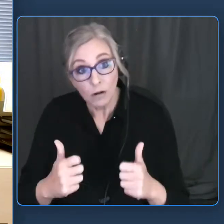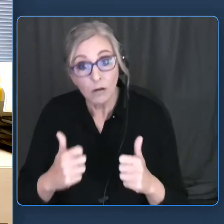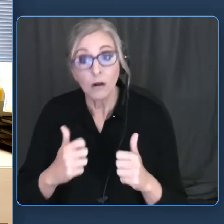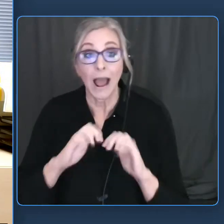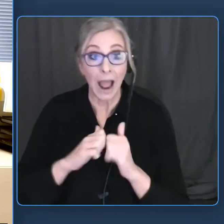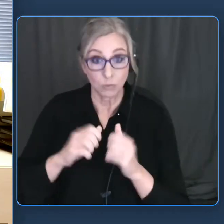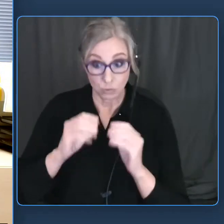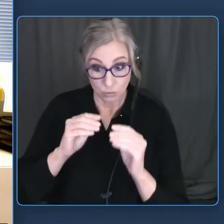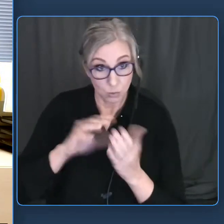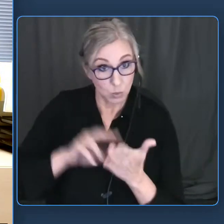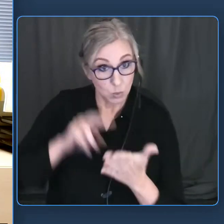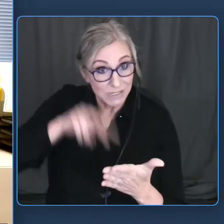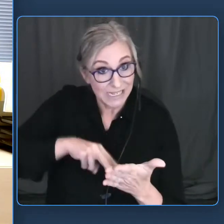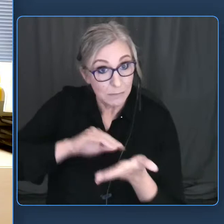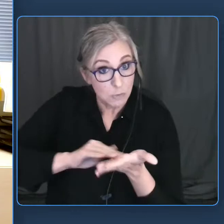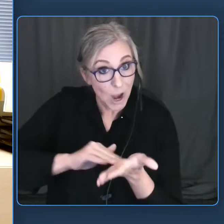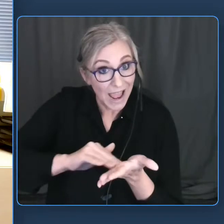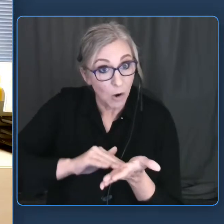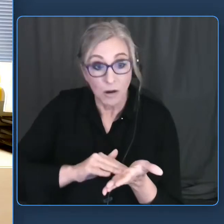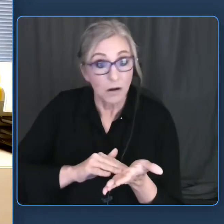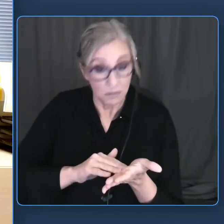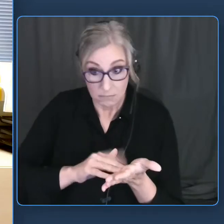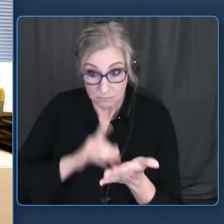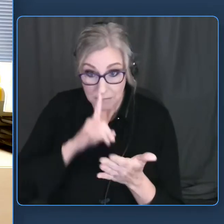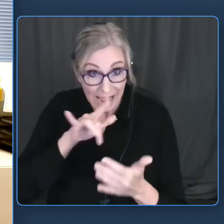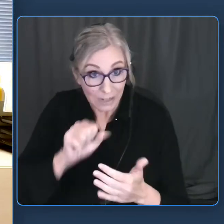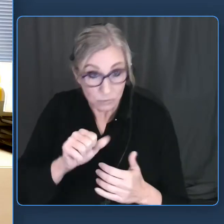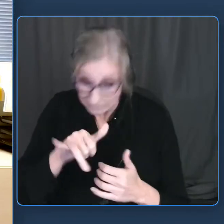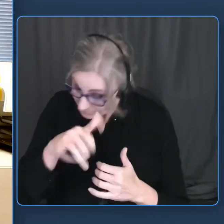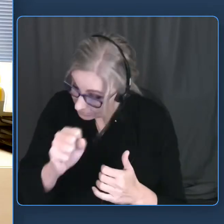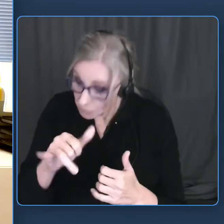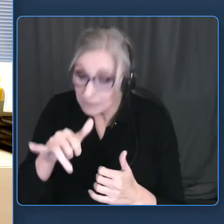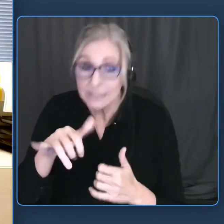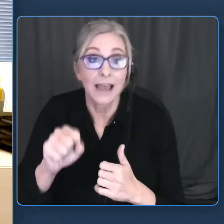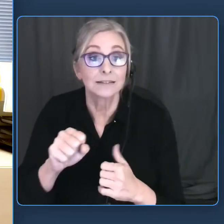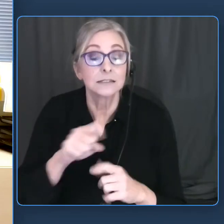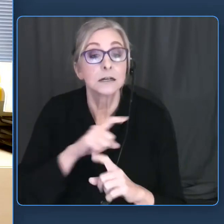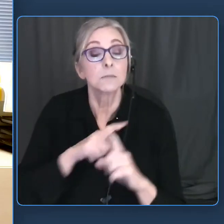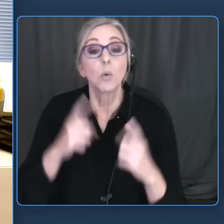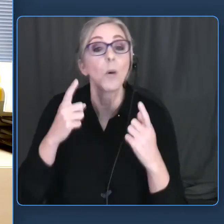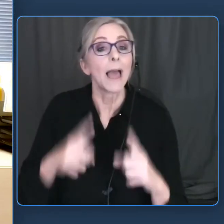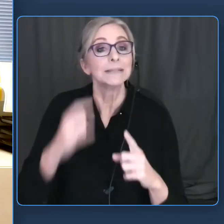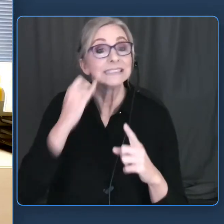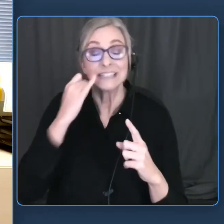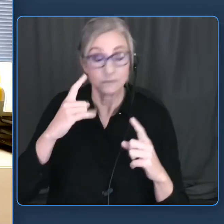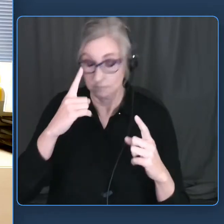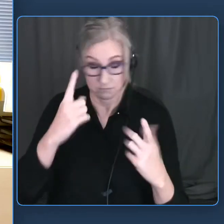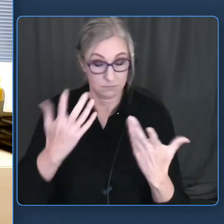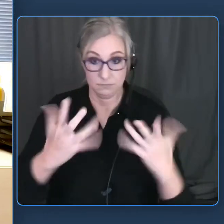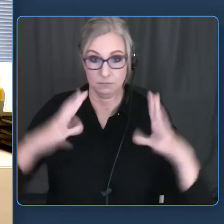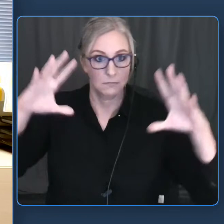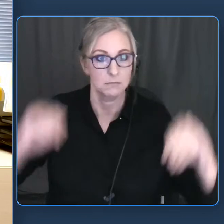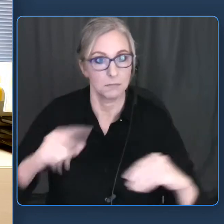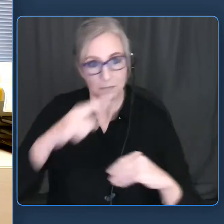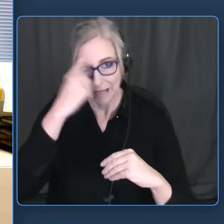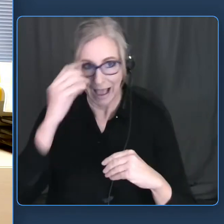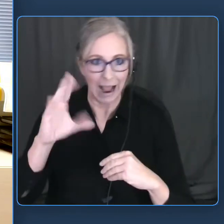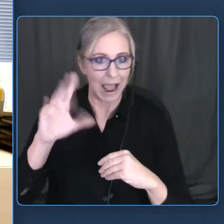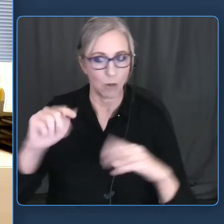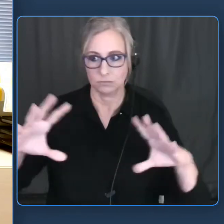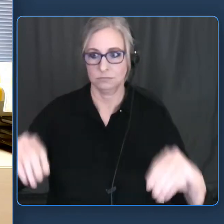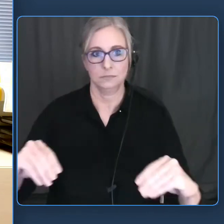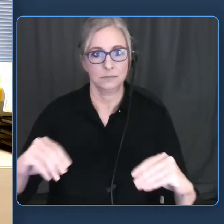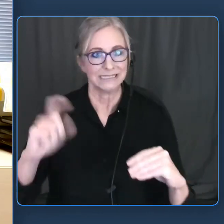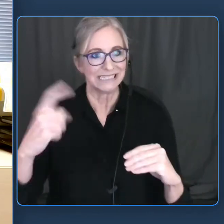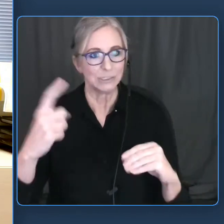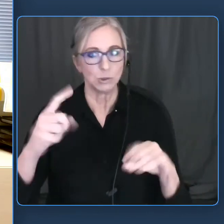how to read Braille? My answer is still absolutely yes. What happens if we have a major blackout and they need to